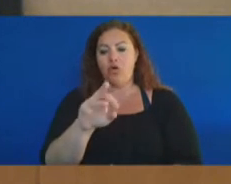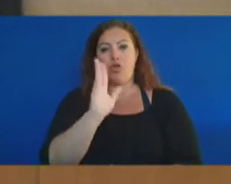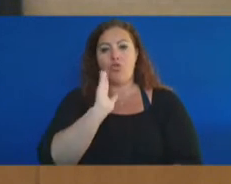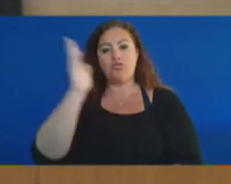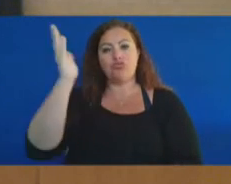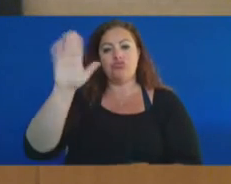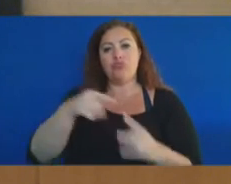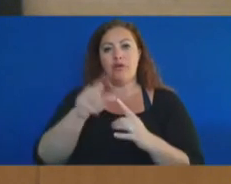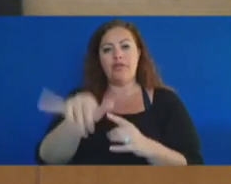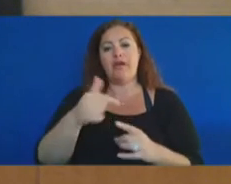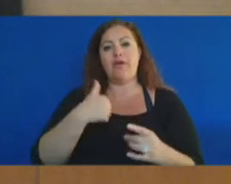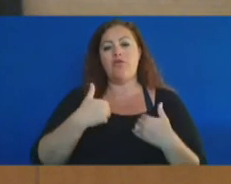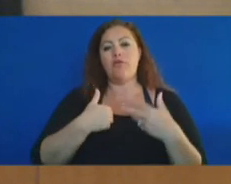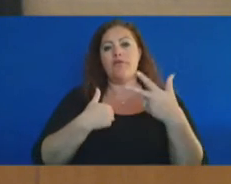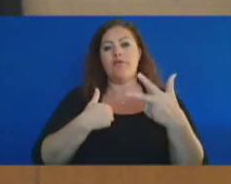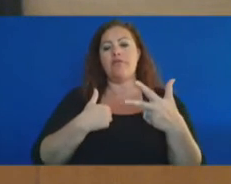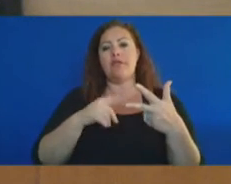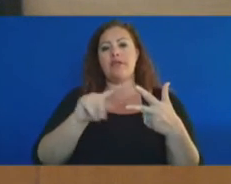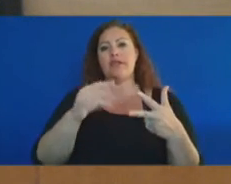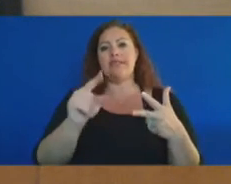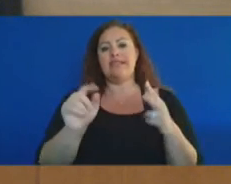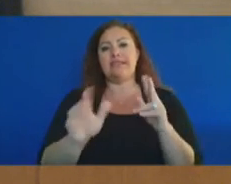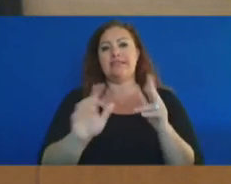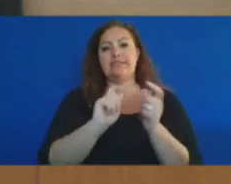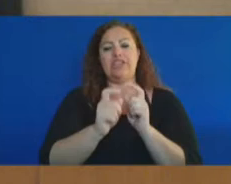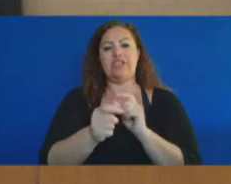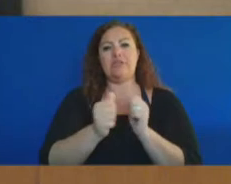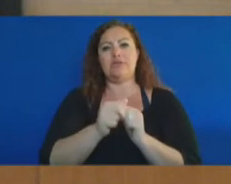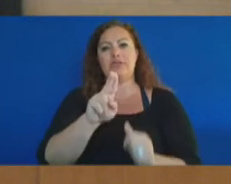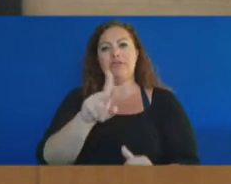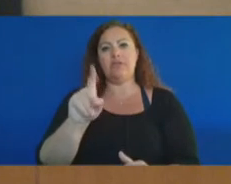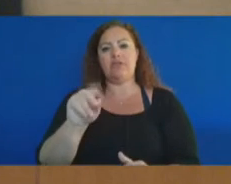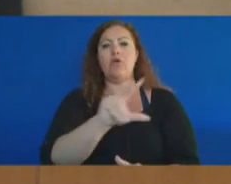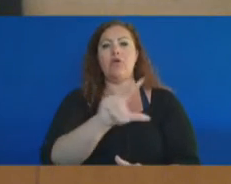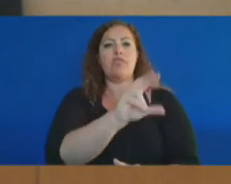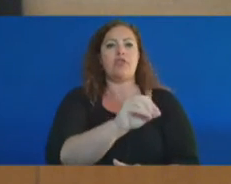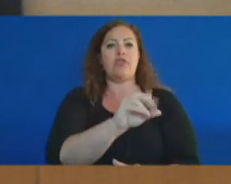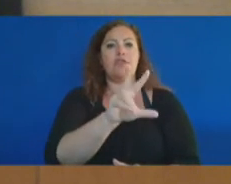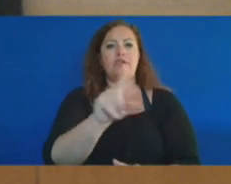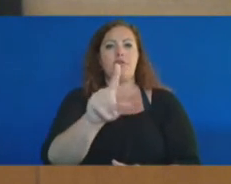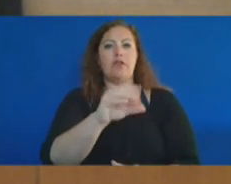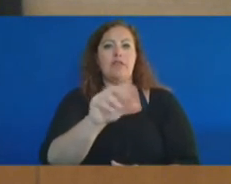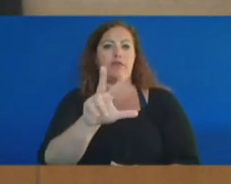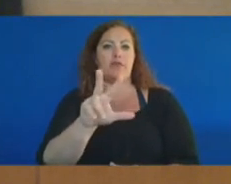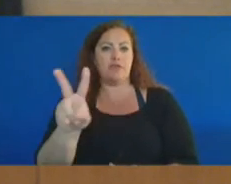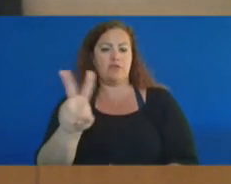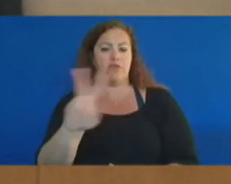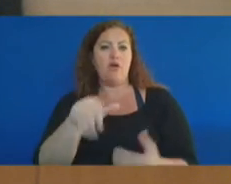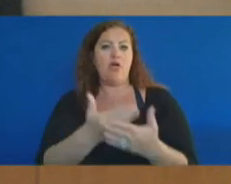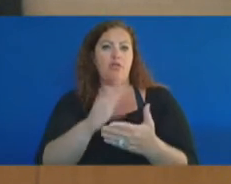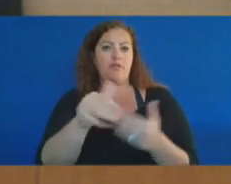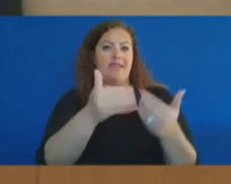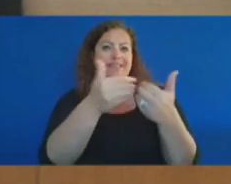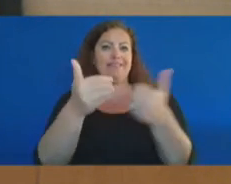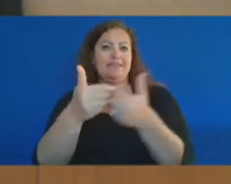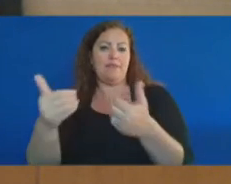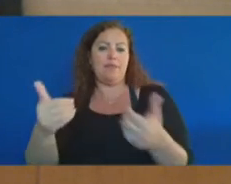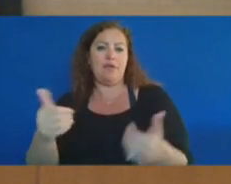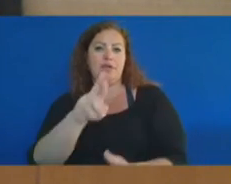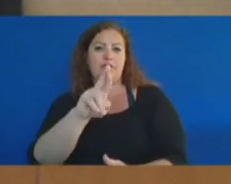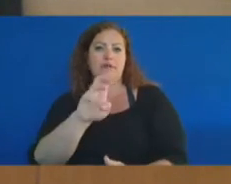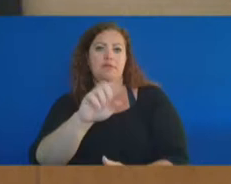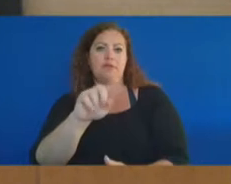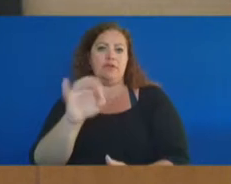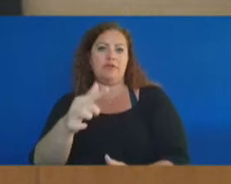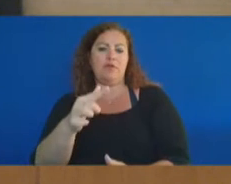three text amendments related to the Udo uh items 30 31 and 32 uh all of those are separate resoning petitions